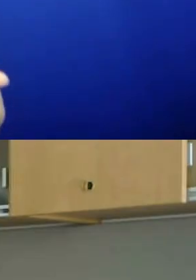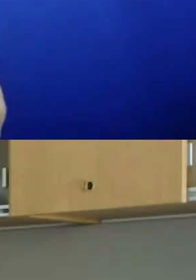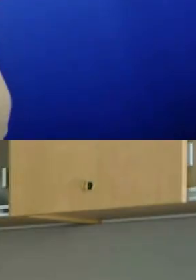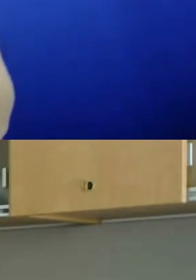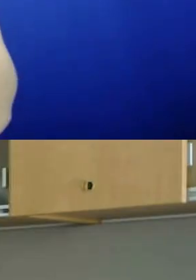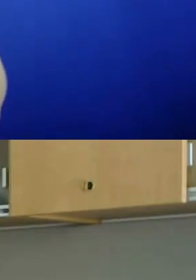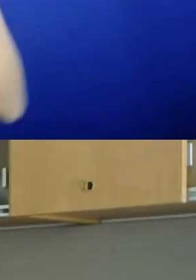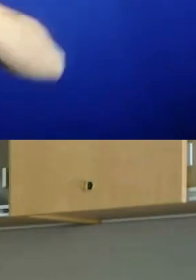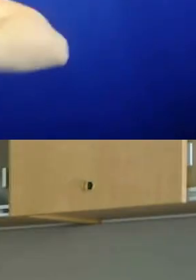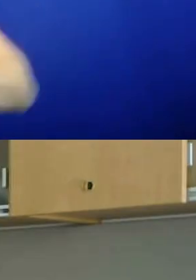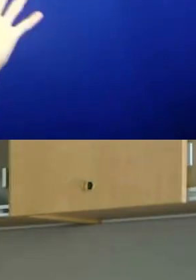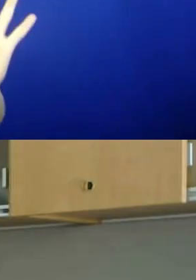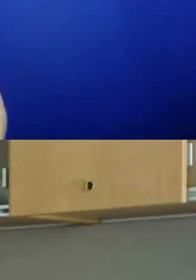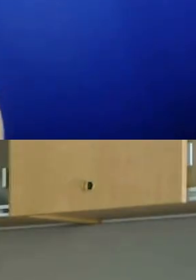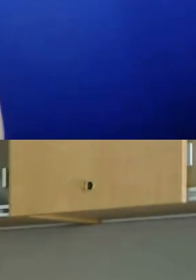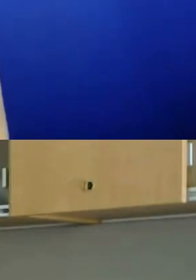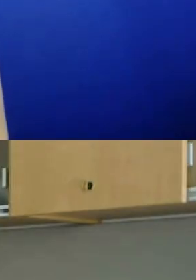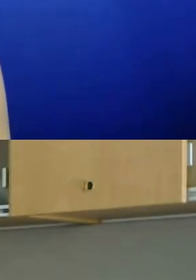say.